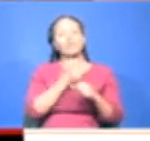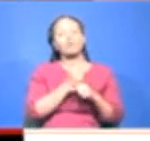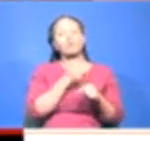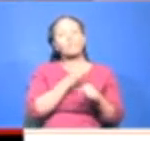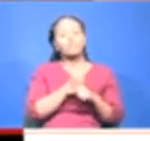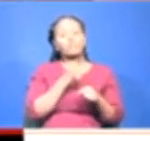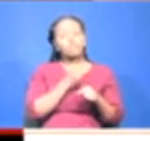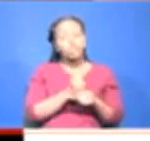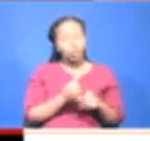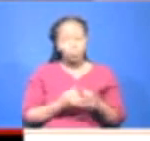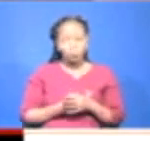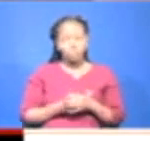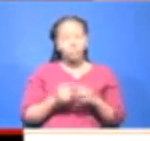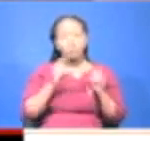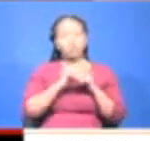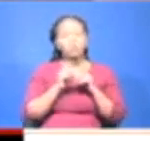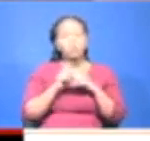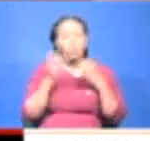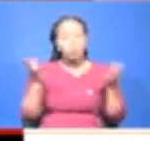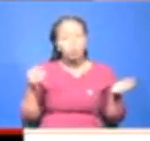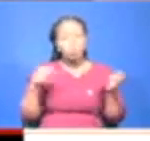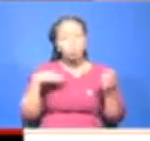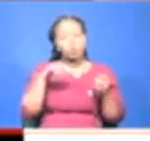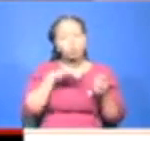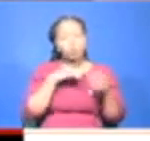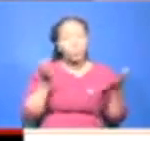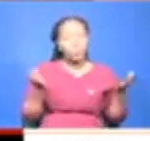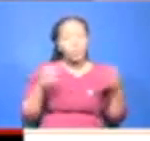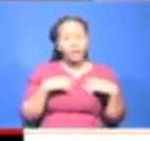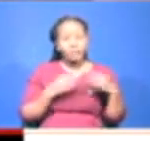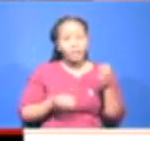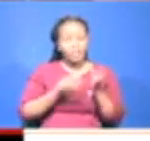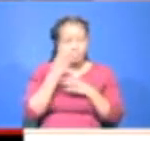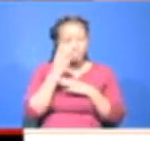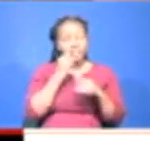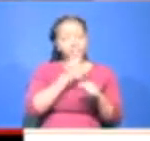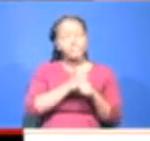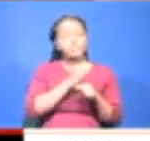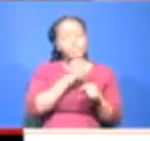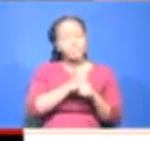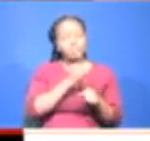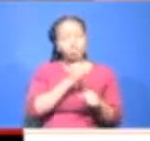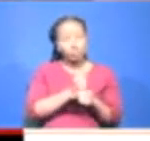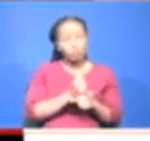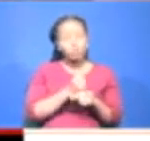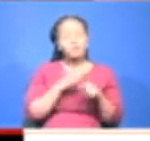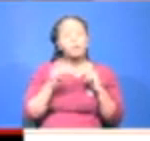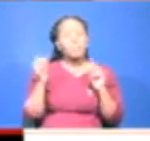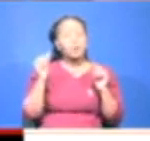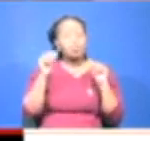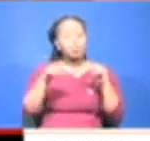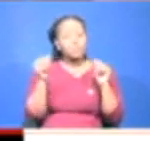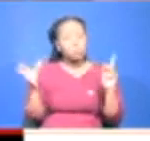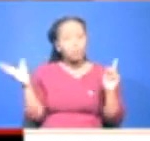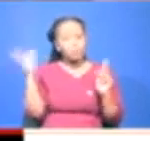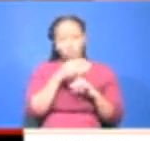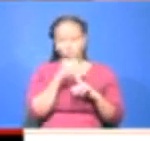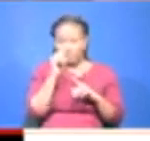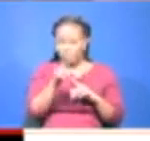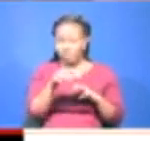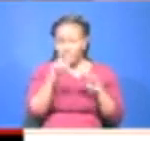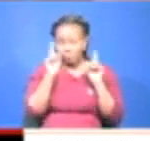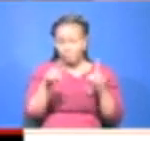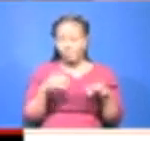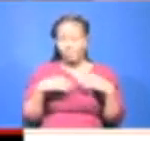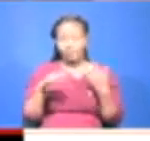we do. We, you know, contribute to productivity and we create jobs. But to be able to do that, there needs to be an enabling environment.